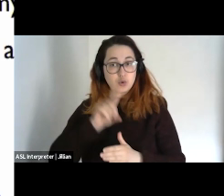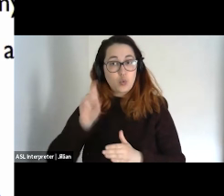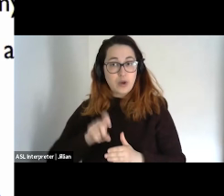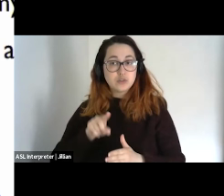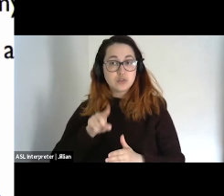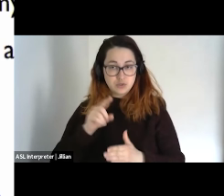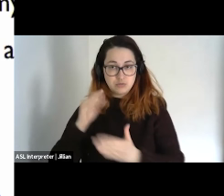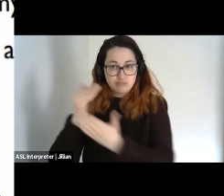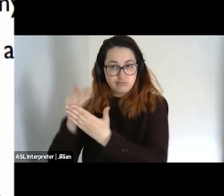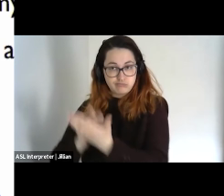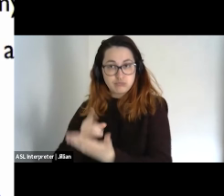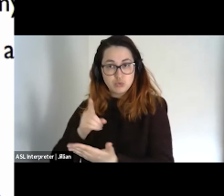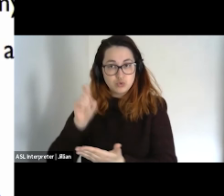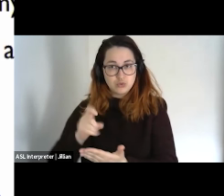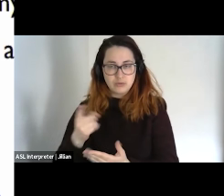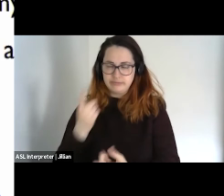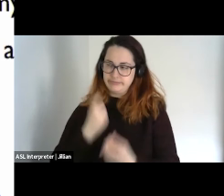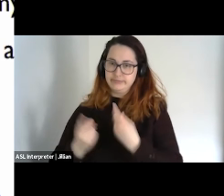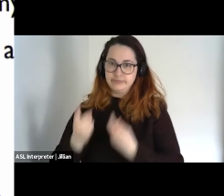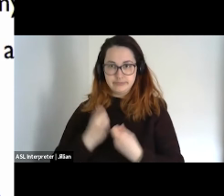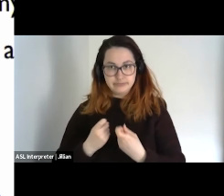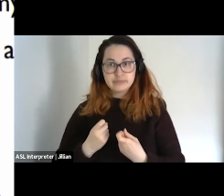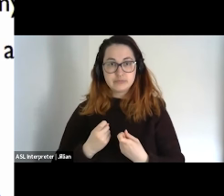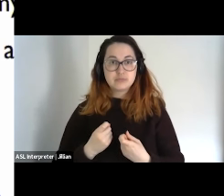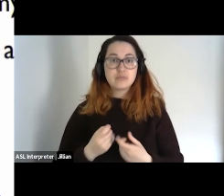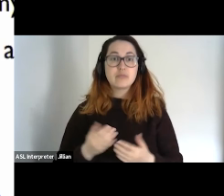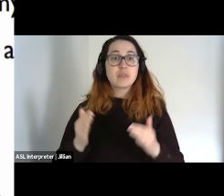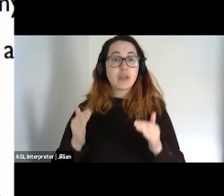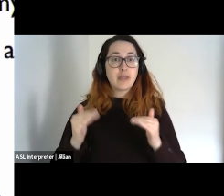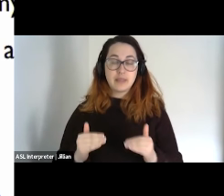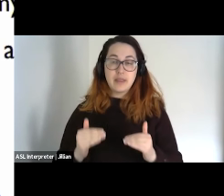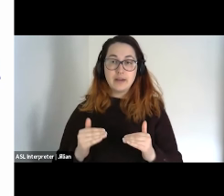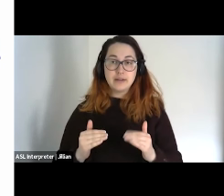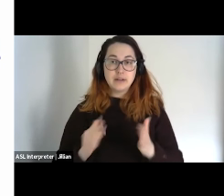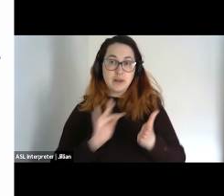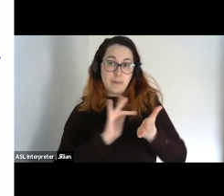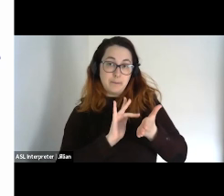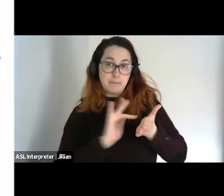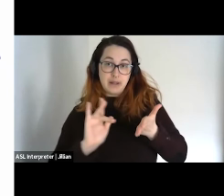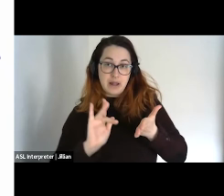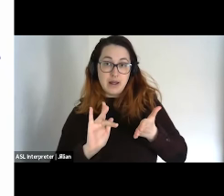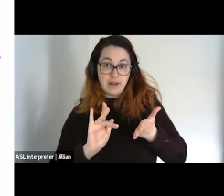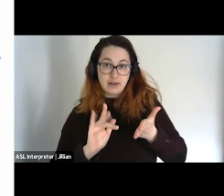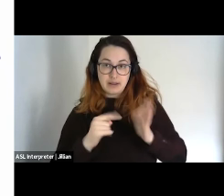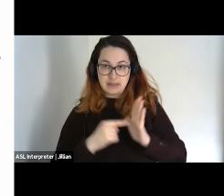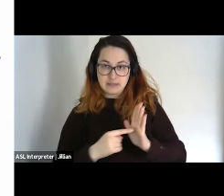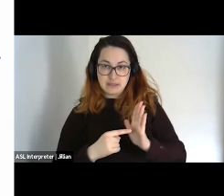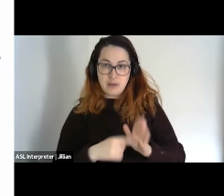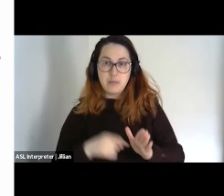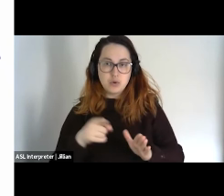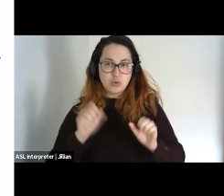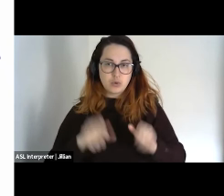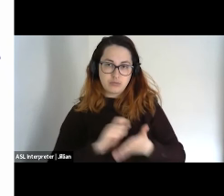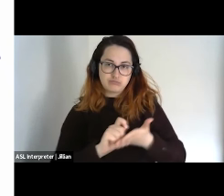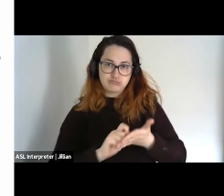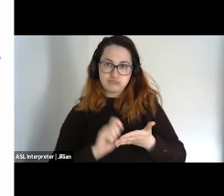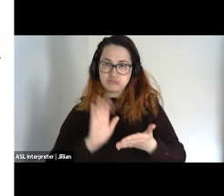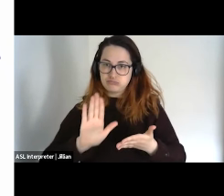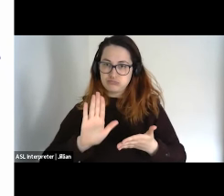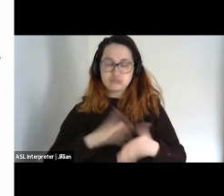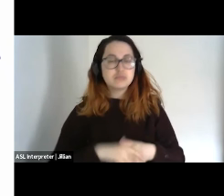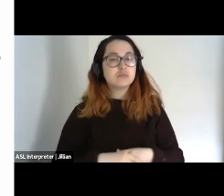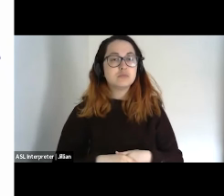more balanced thought. Then we provide a blank one for you to work through. So this workbook will have an example as well as a blank one.